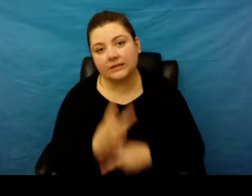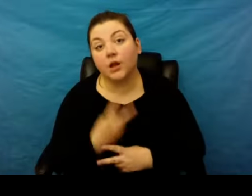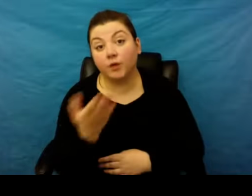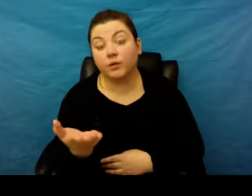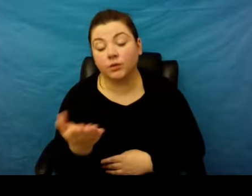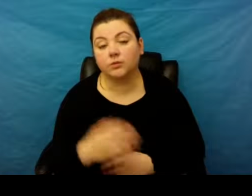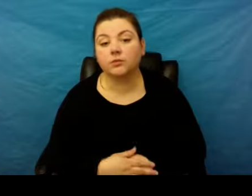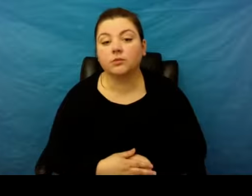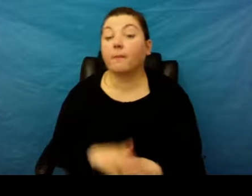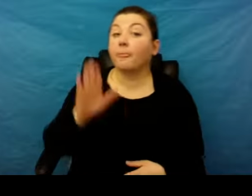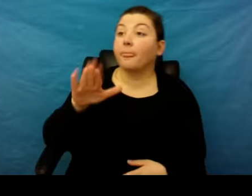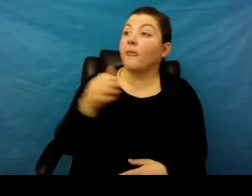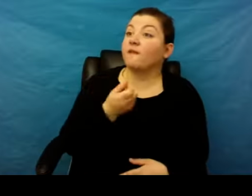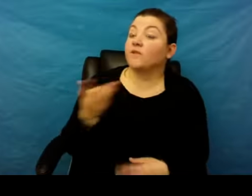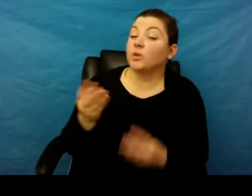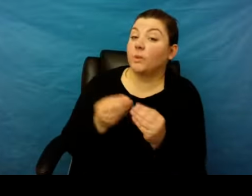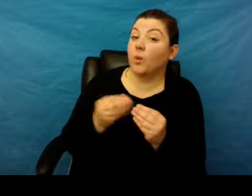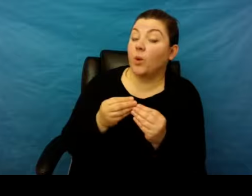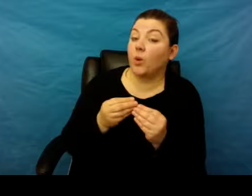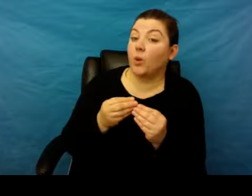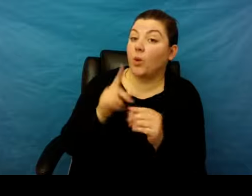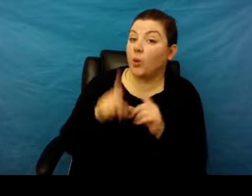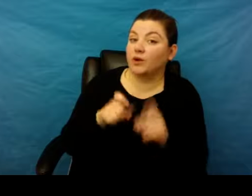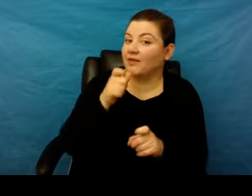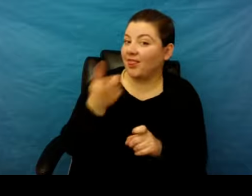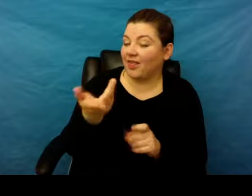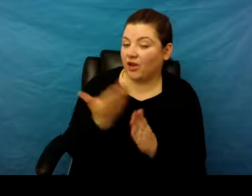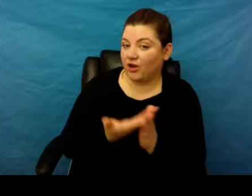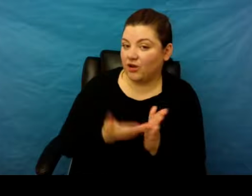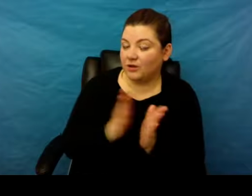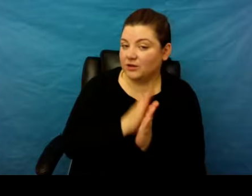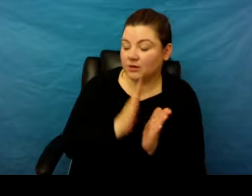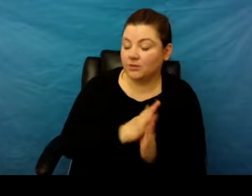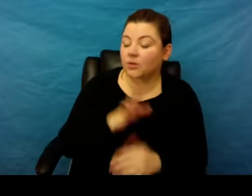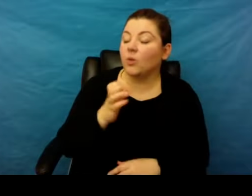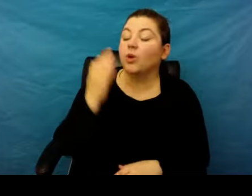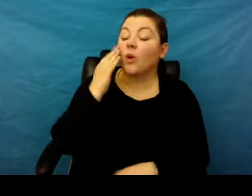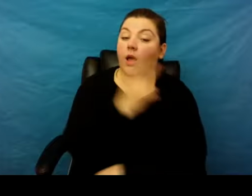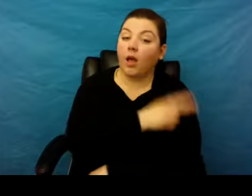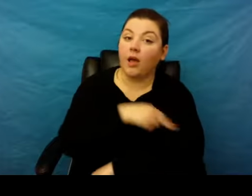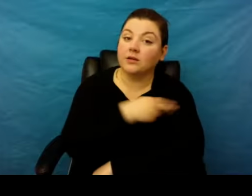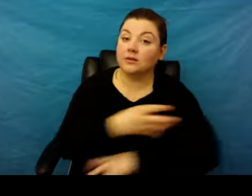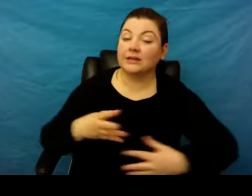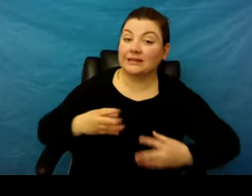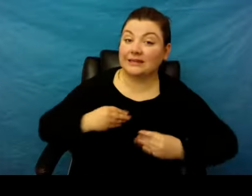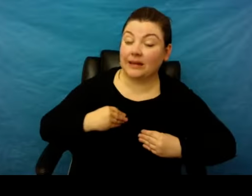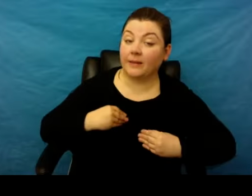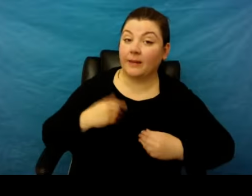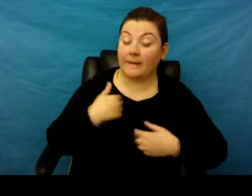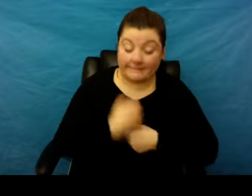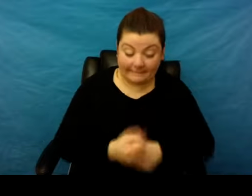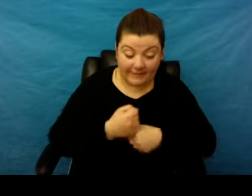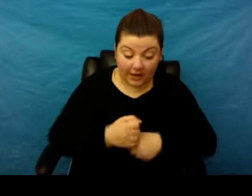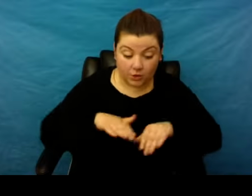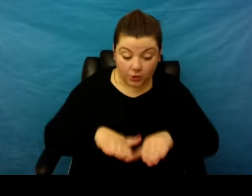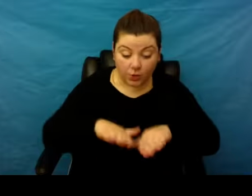Yeah. A few more questions that came in on your sheet. Are hospitals accepting homemade masks, or is that something, like, in my mind,